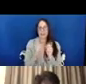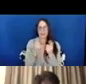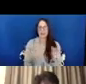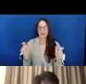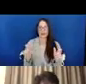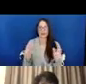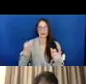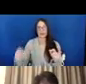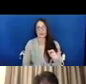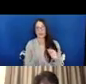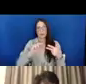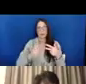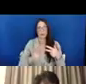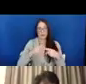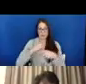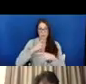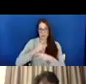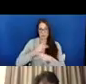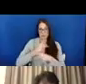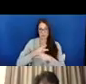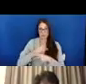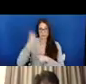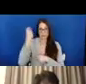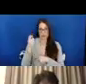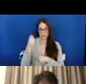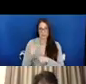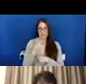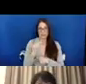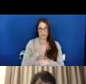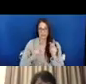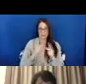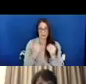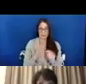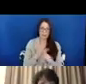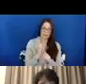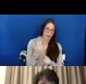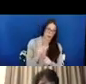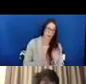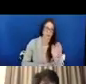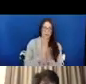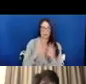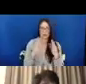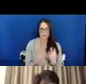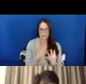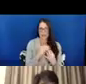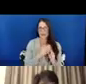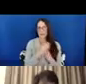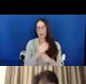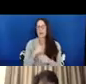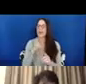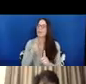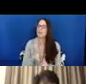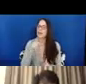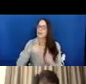benefits, disabled people limit their own development of families and careers. I applied this model to shape my